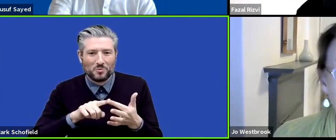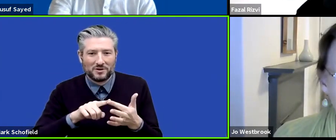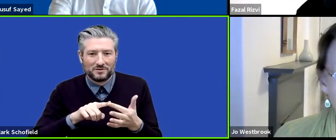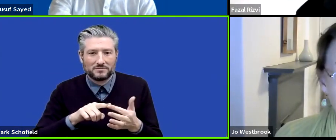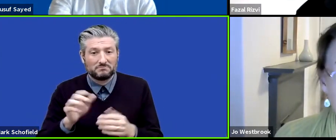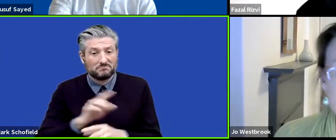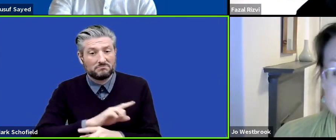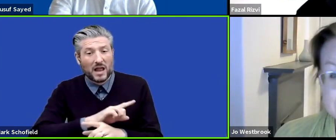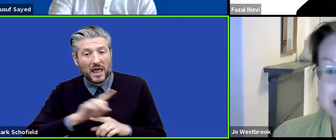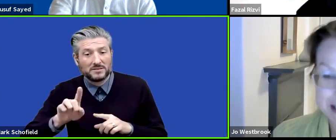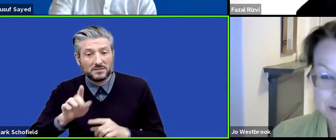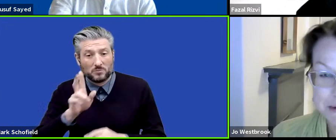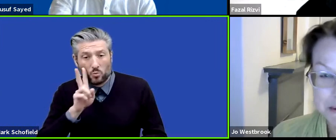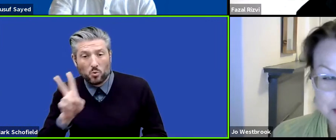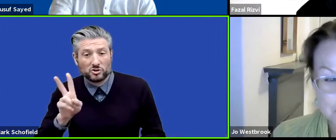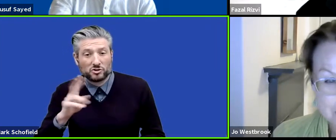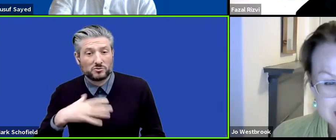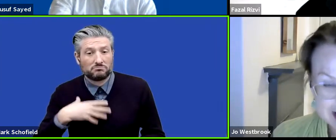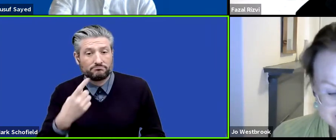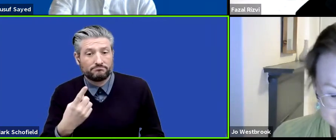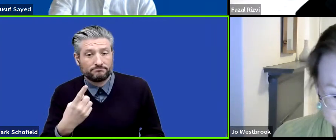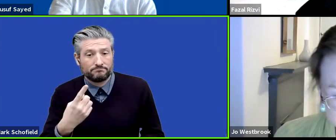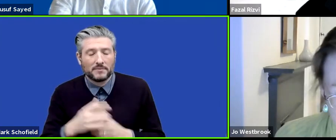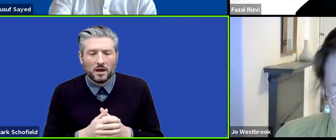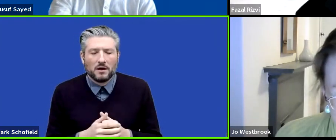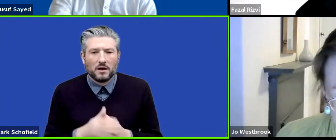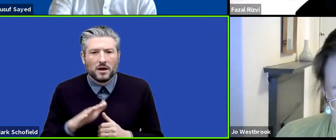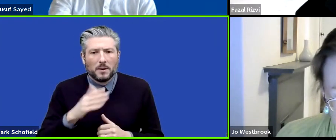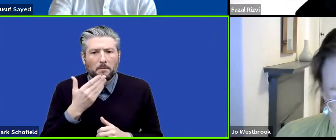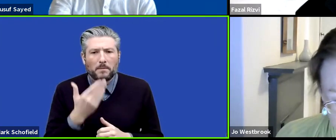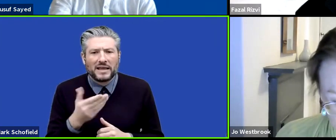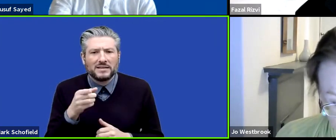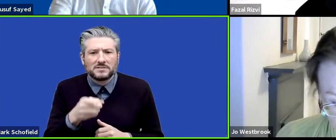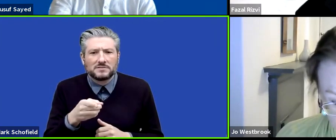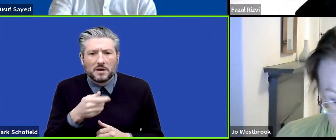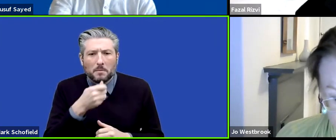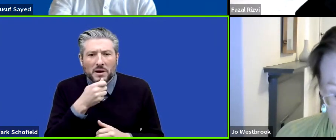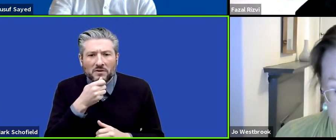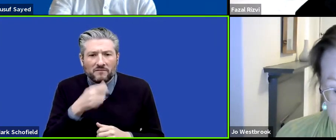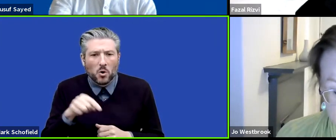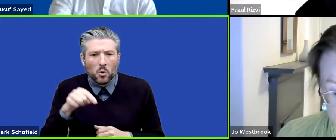your microphones unless, of course, you're speaking. And